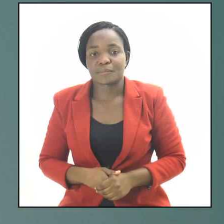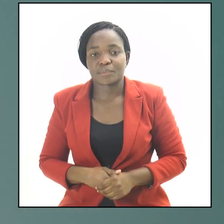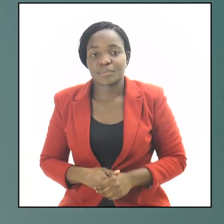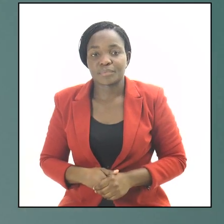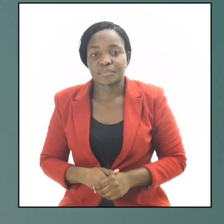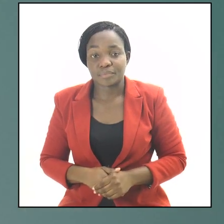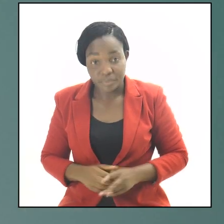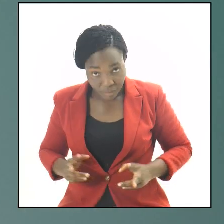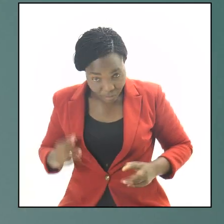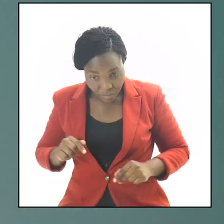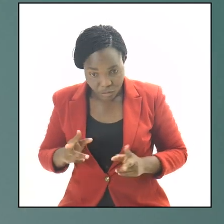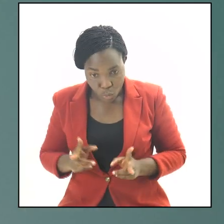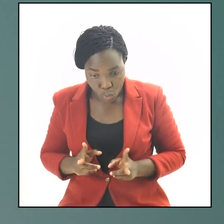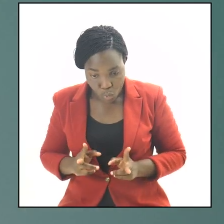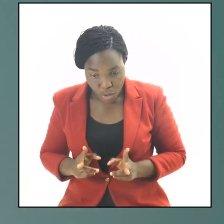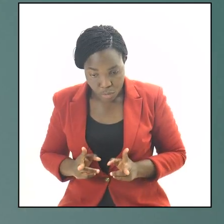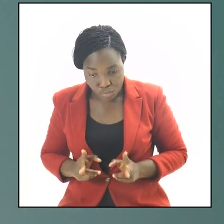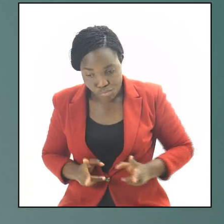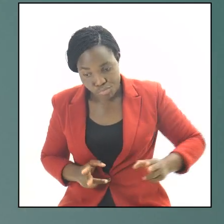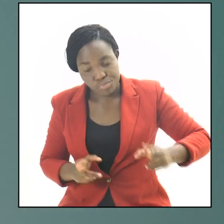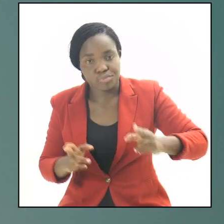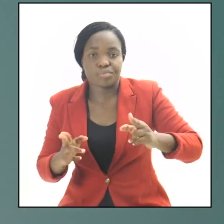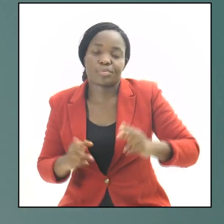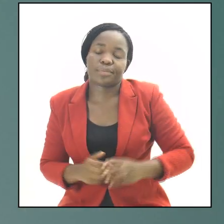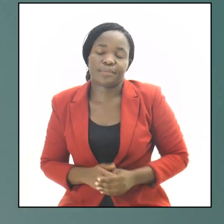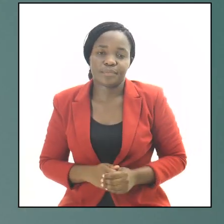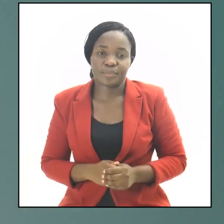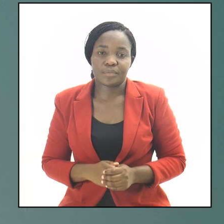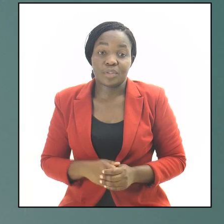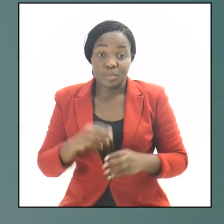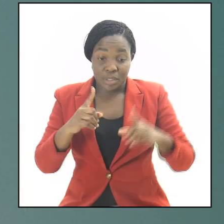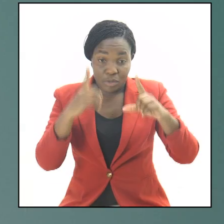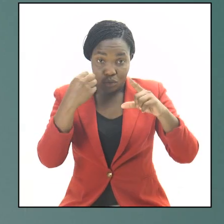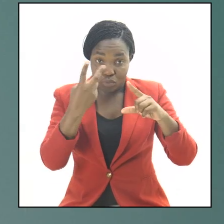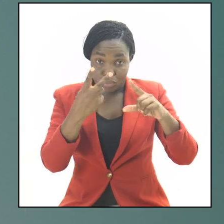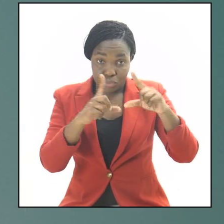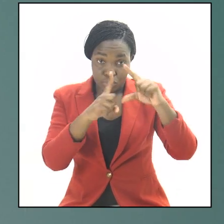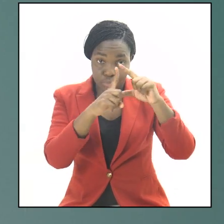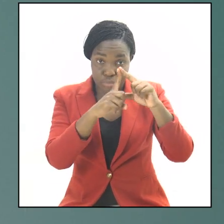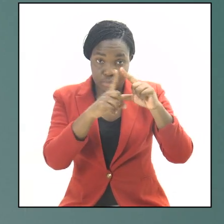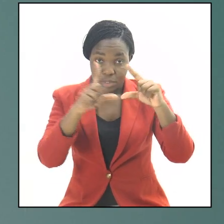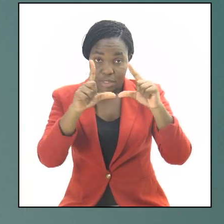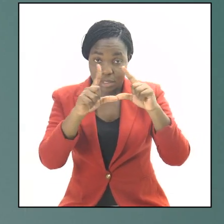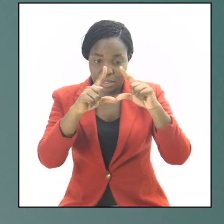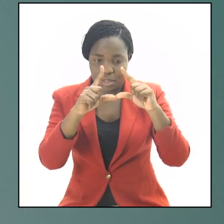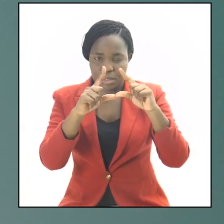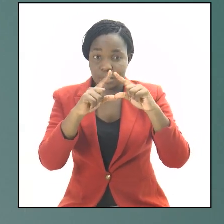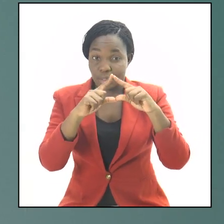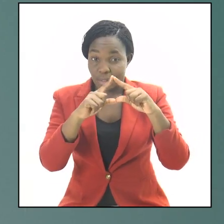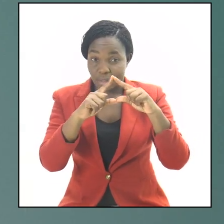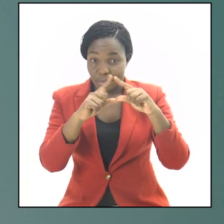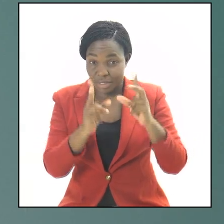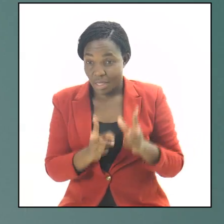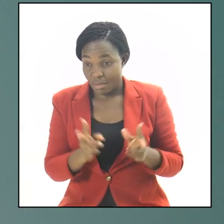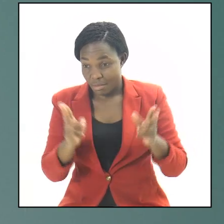We cut out the rectangle. Now I must cut out 2 triangles. Let me first draw a line through